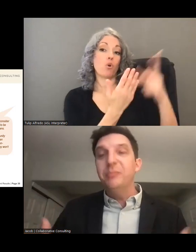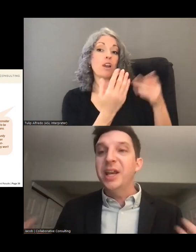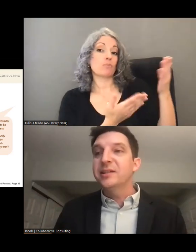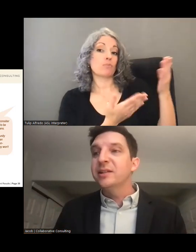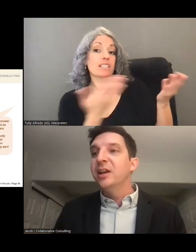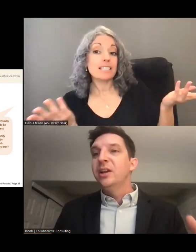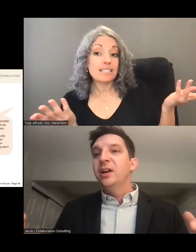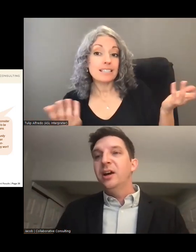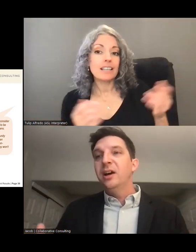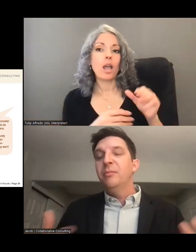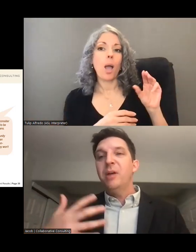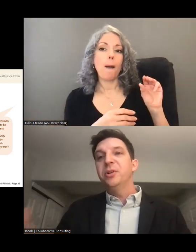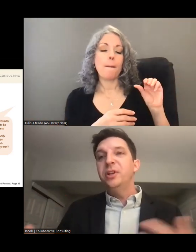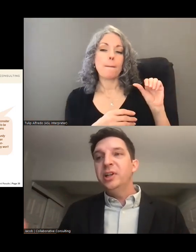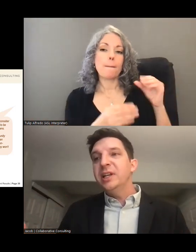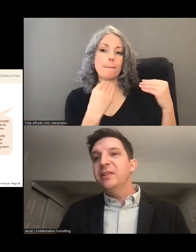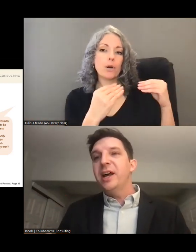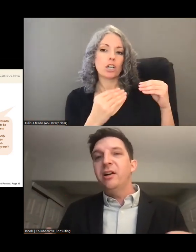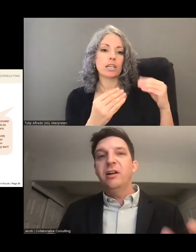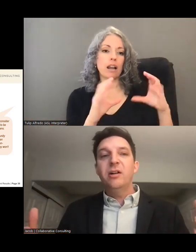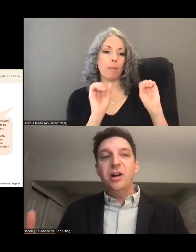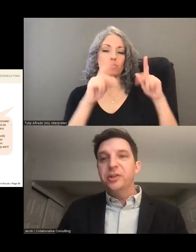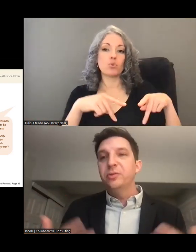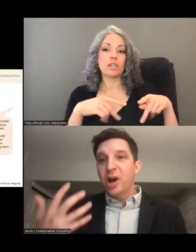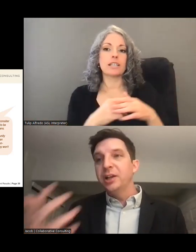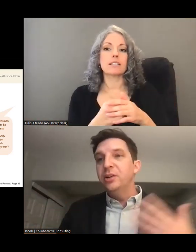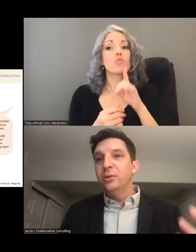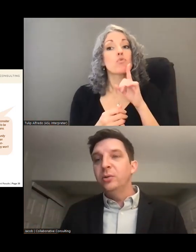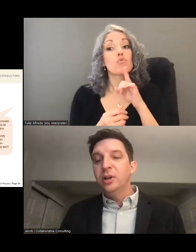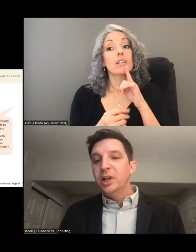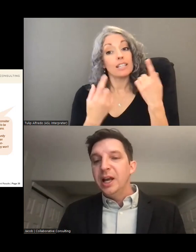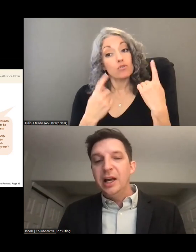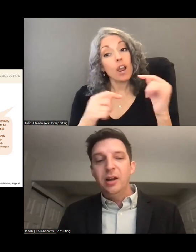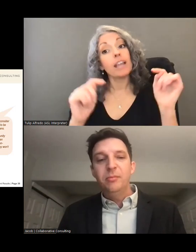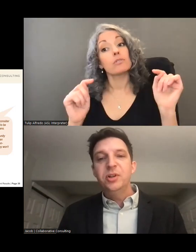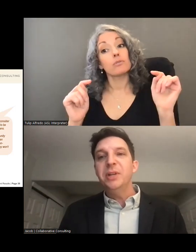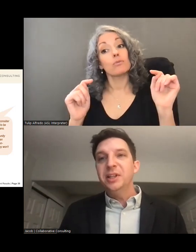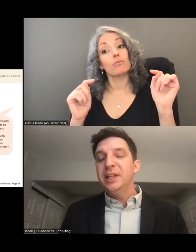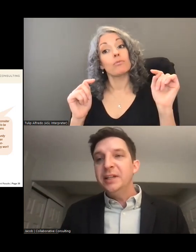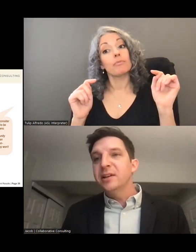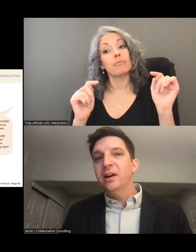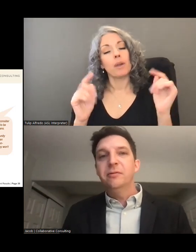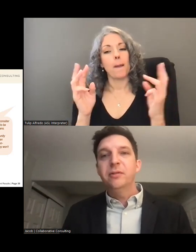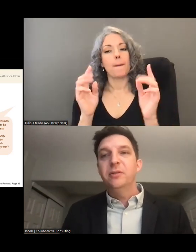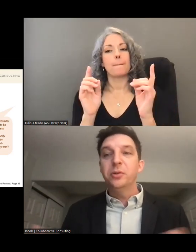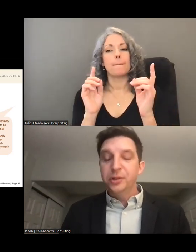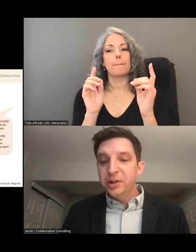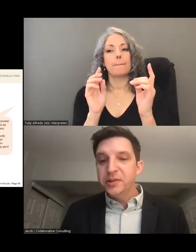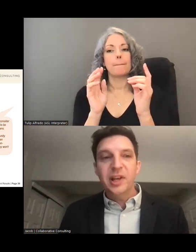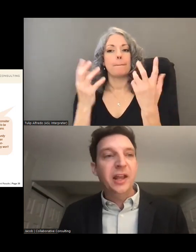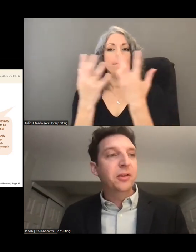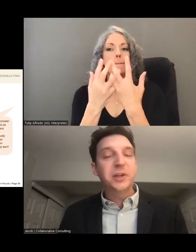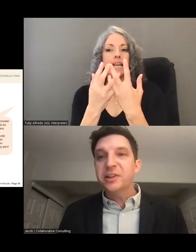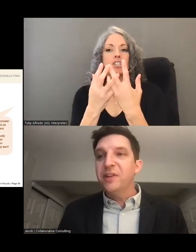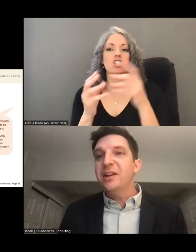market-based opportunities that are also trying to to meet the needs of older